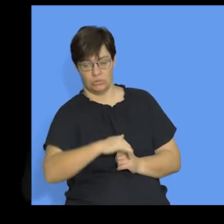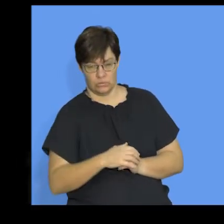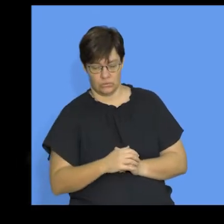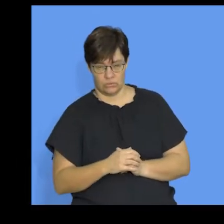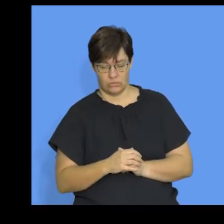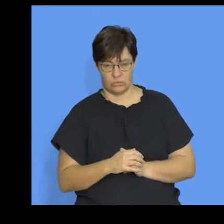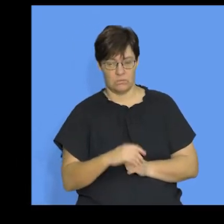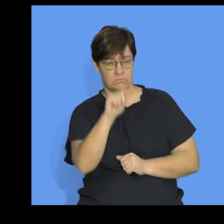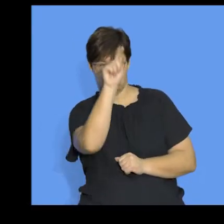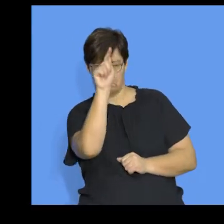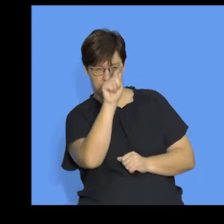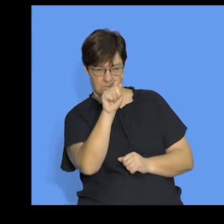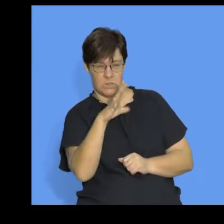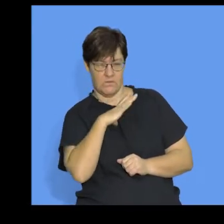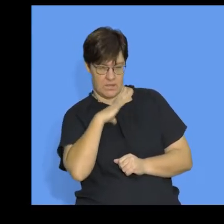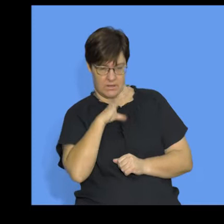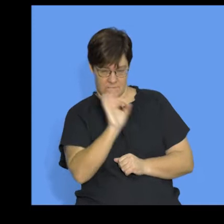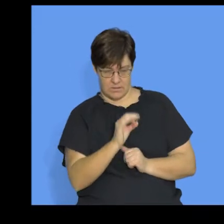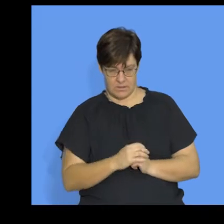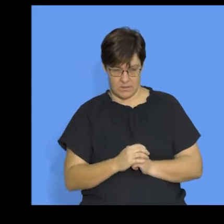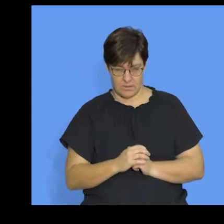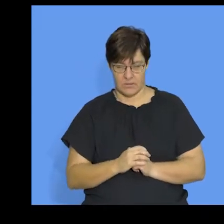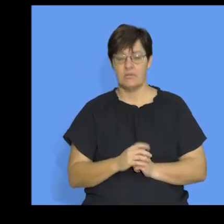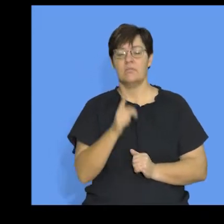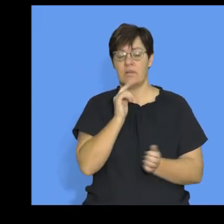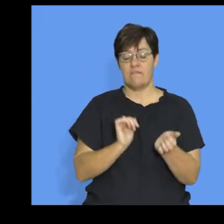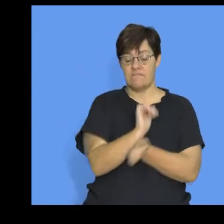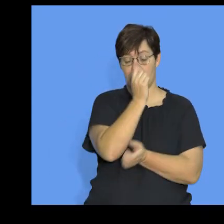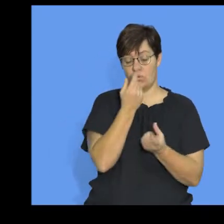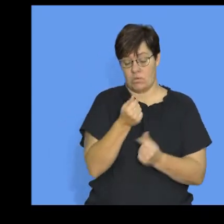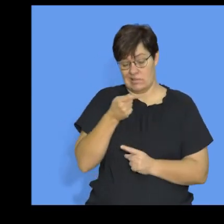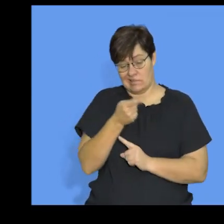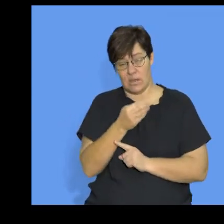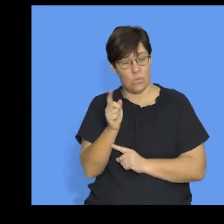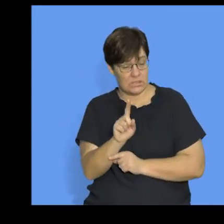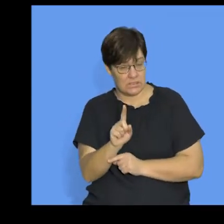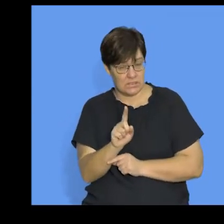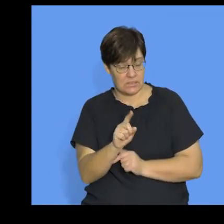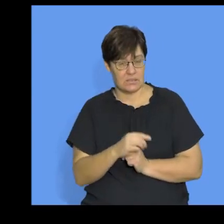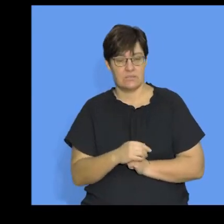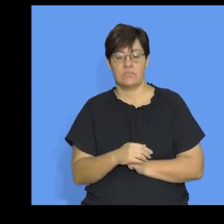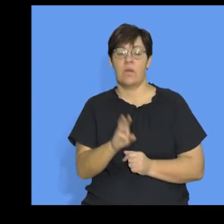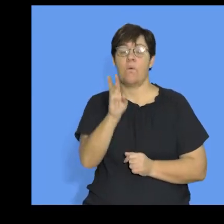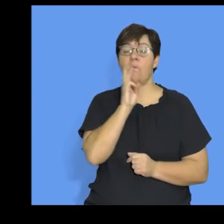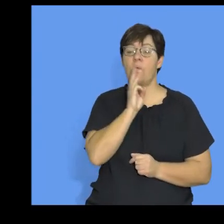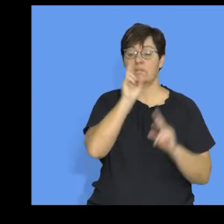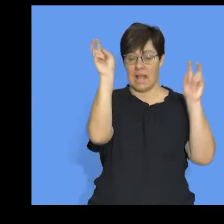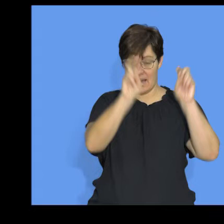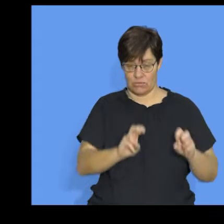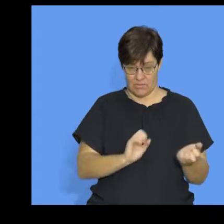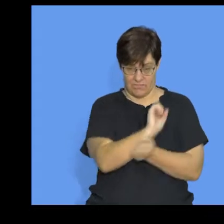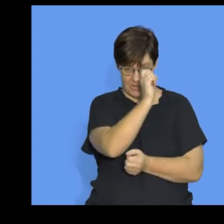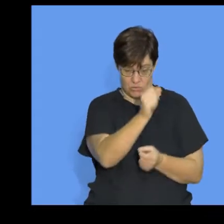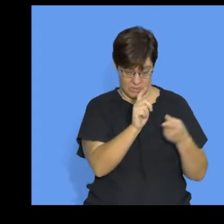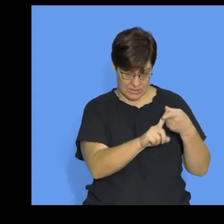immediately you go in and say, fine, we're looking at fixed cost, which would mean it would be my water and electricity,